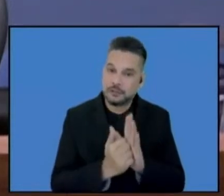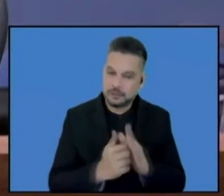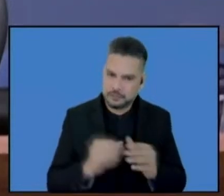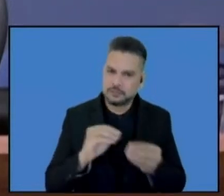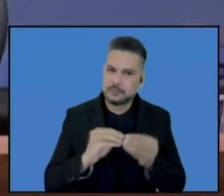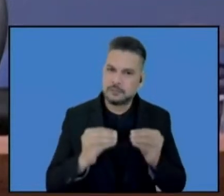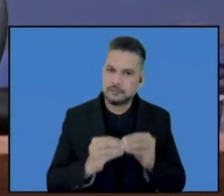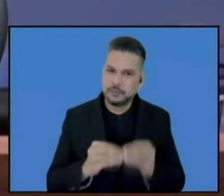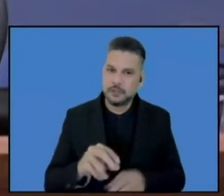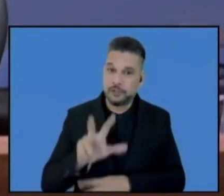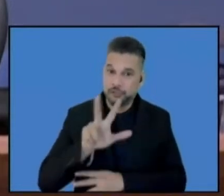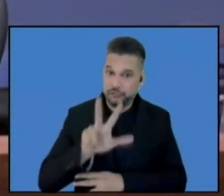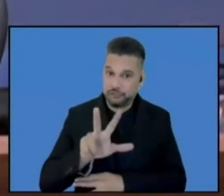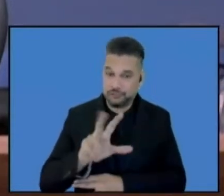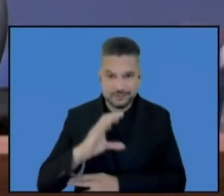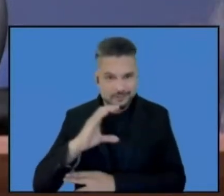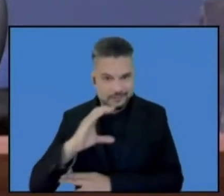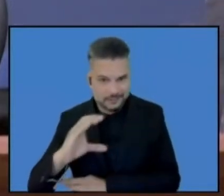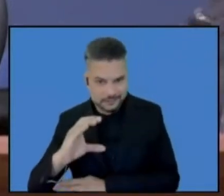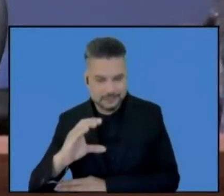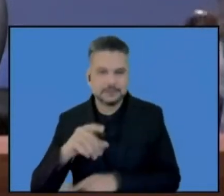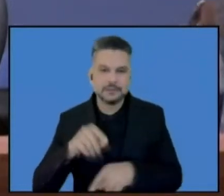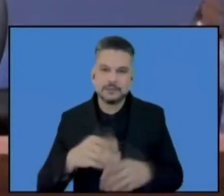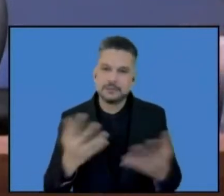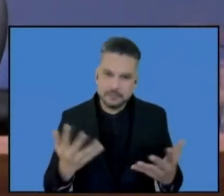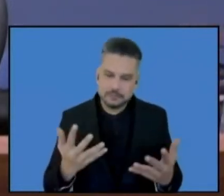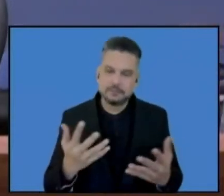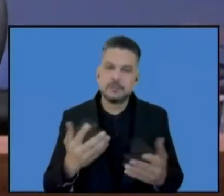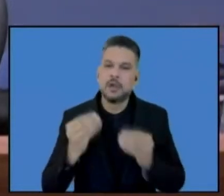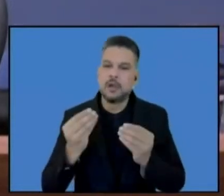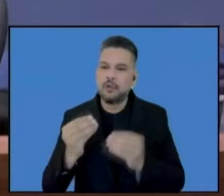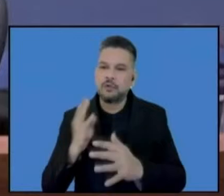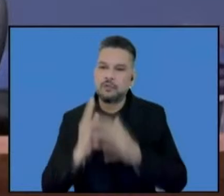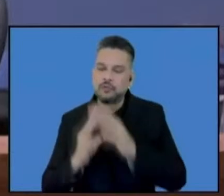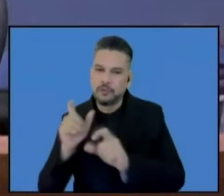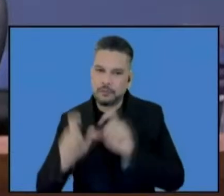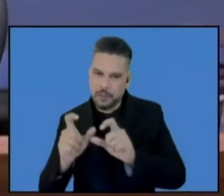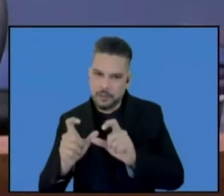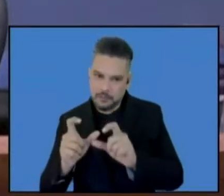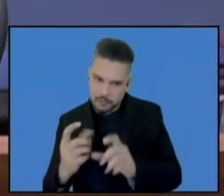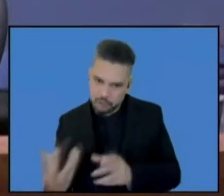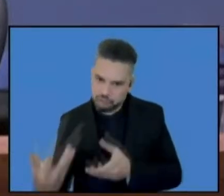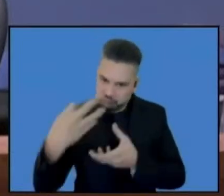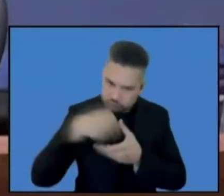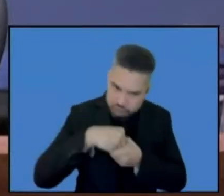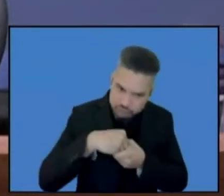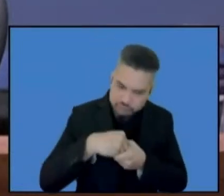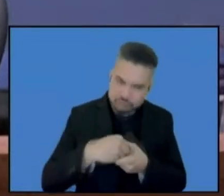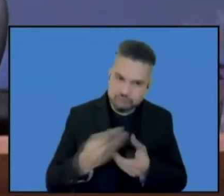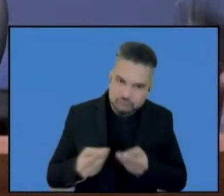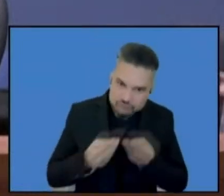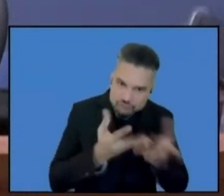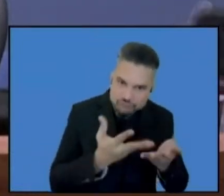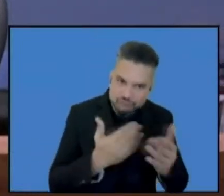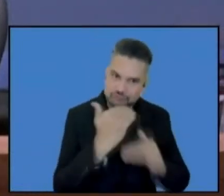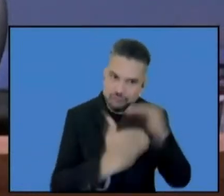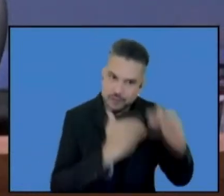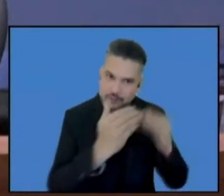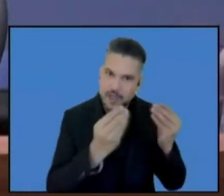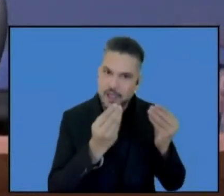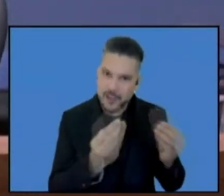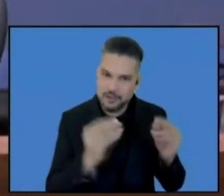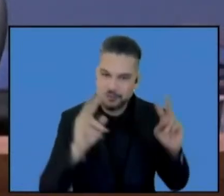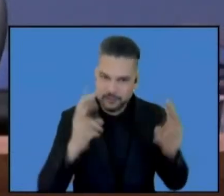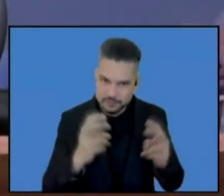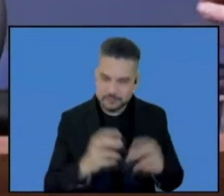protection, integration, and contribution of development, addressing two objectives 14,